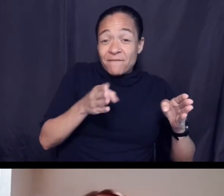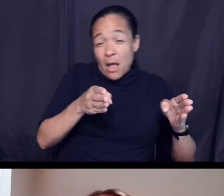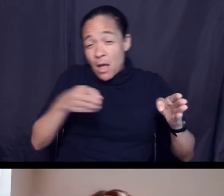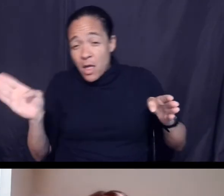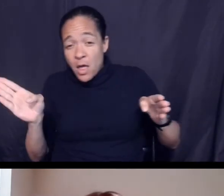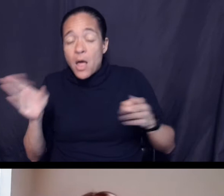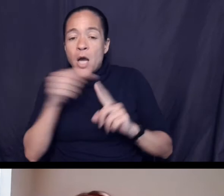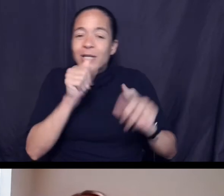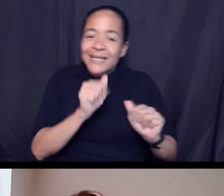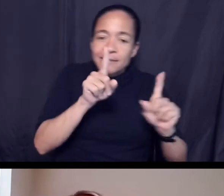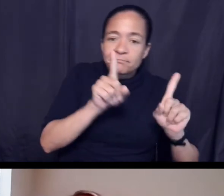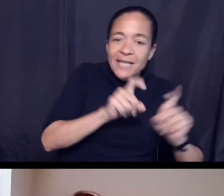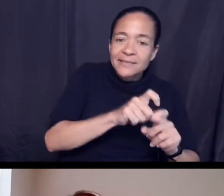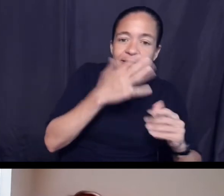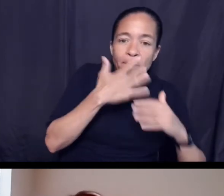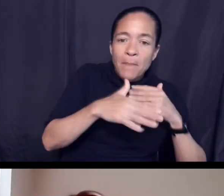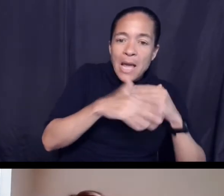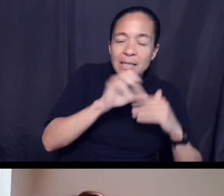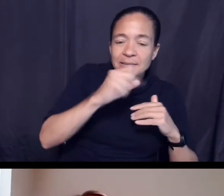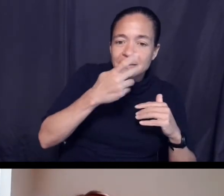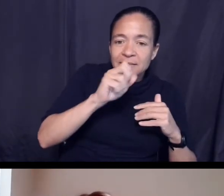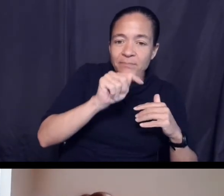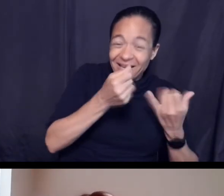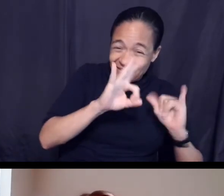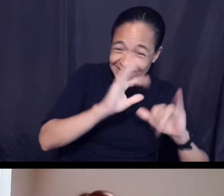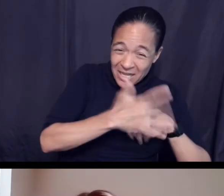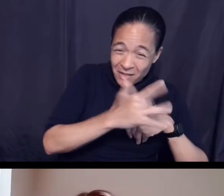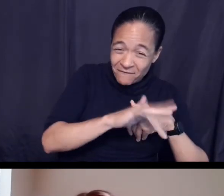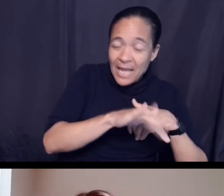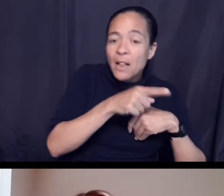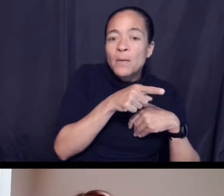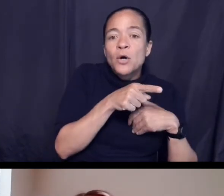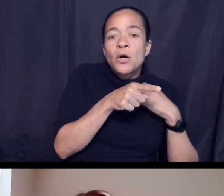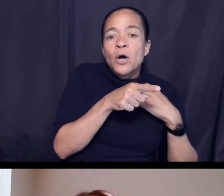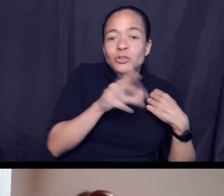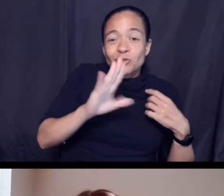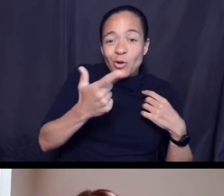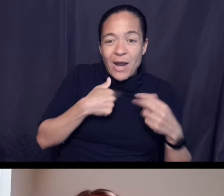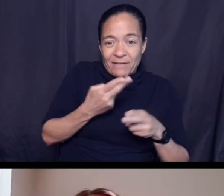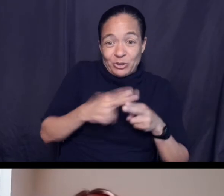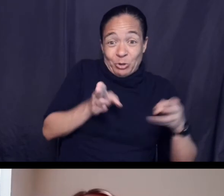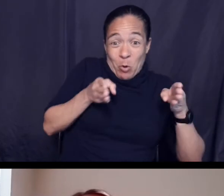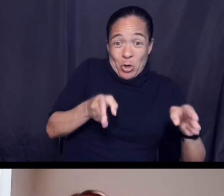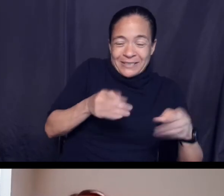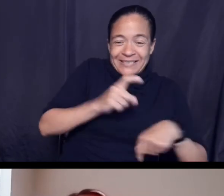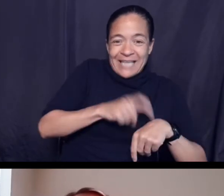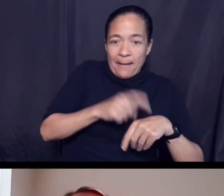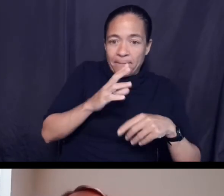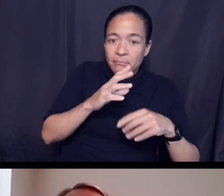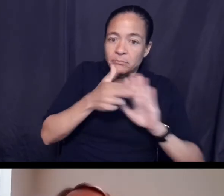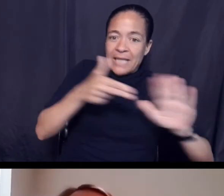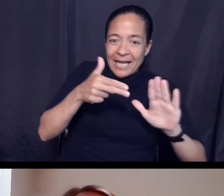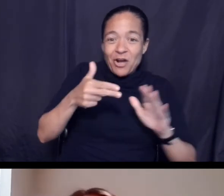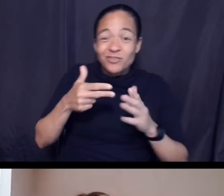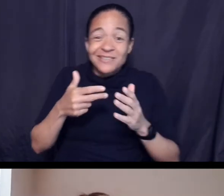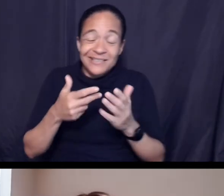that is not always conclusive. So we have a short window to make this diagnosis usually, and a lot of times that's missed.